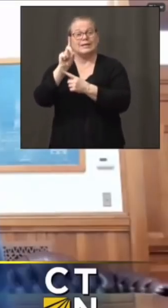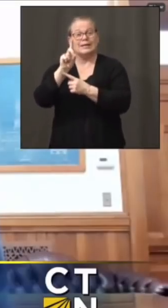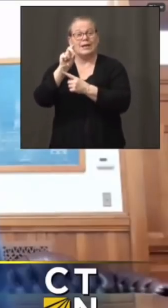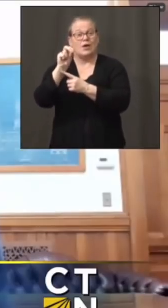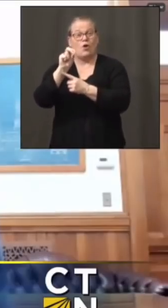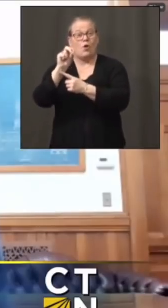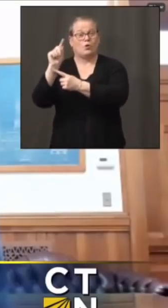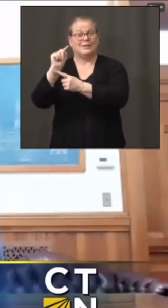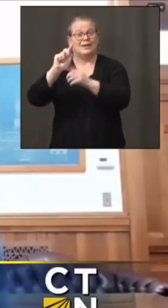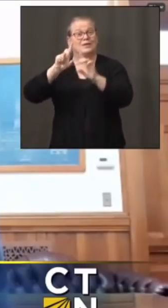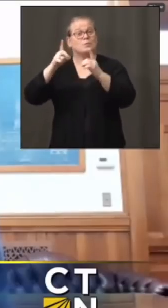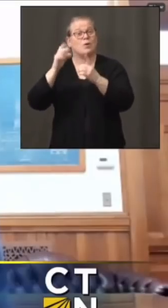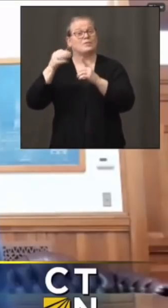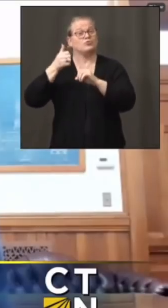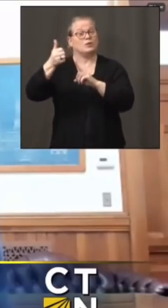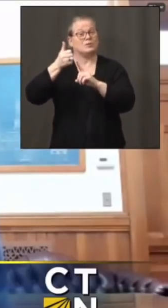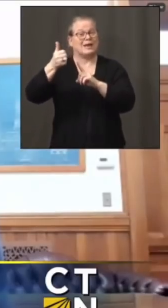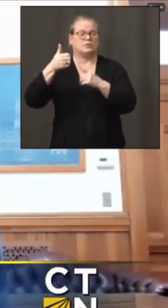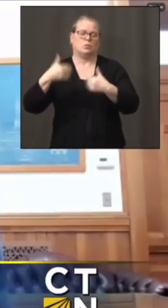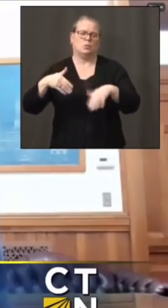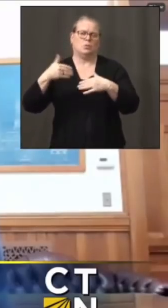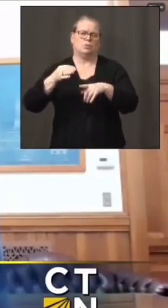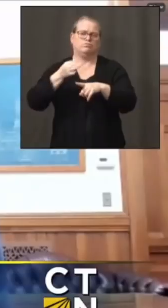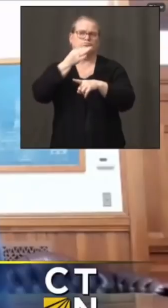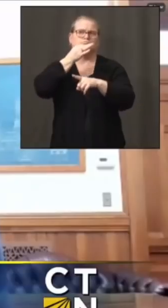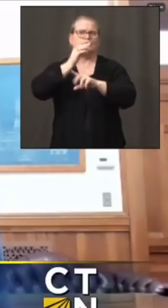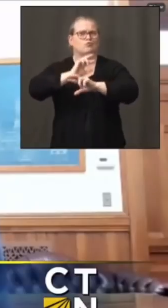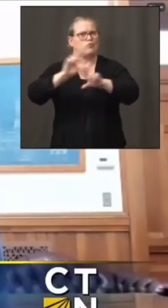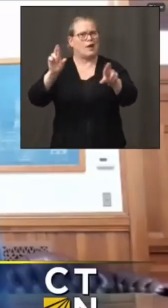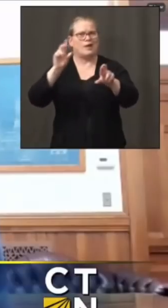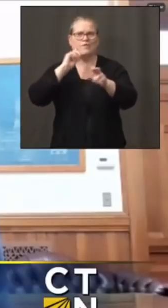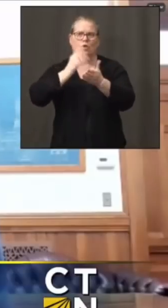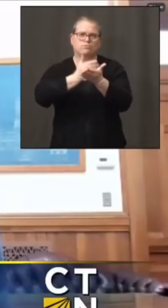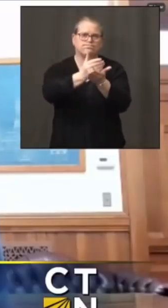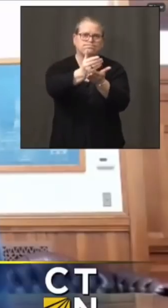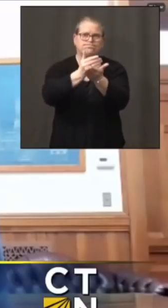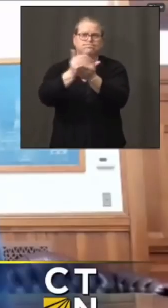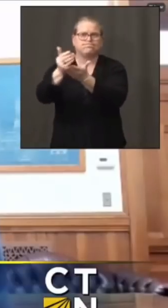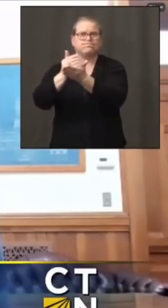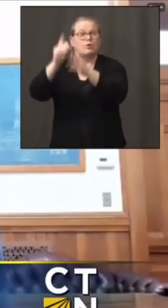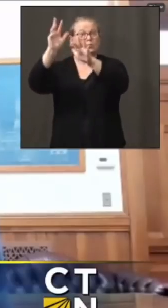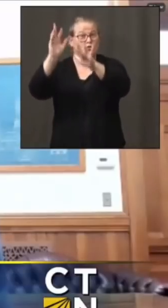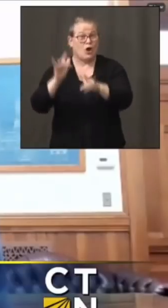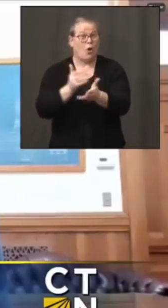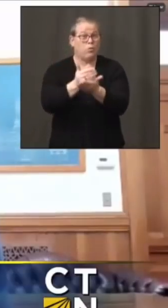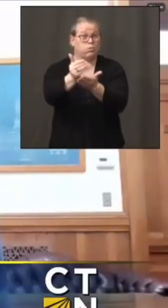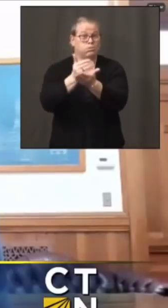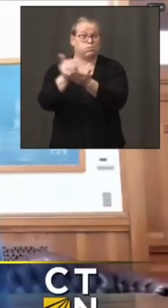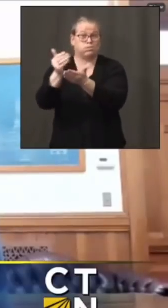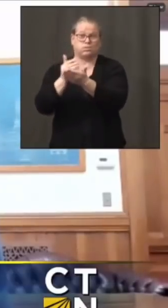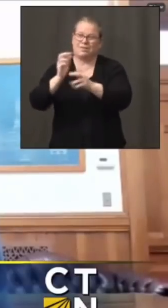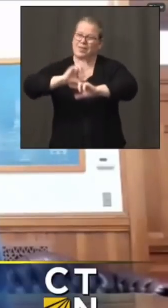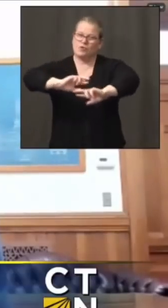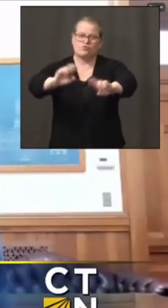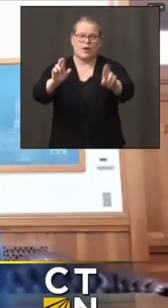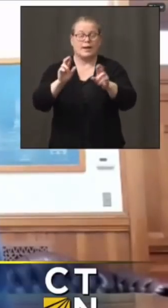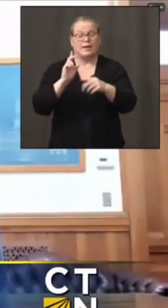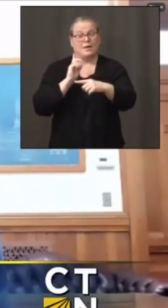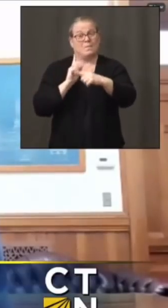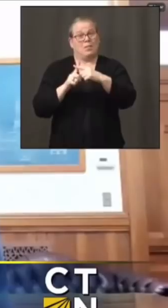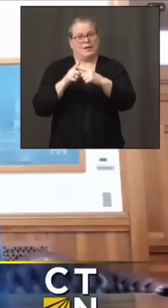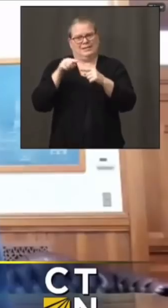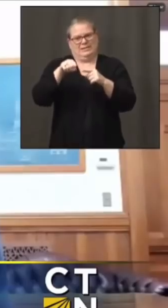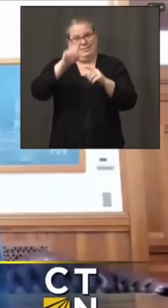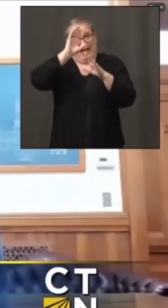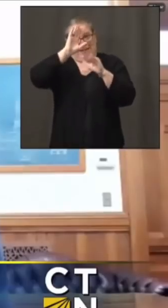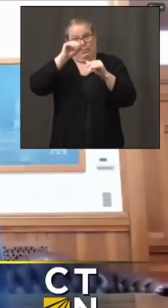been ready and willing to clear the roads when storms come about, and I know they're ready for this first storm as